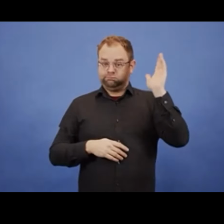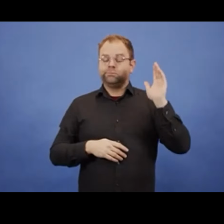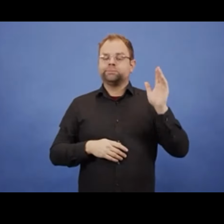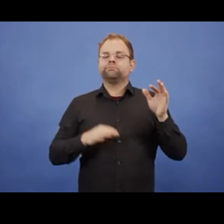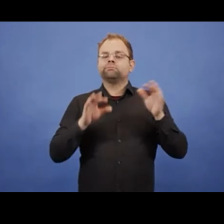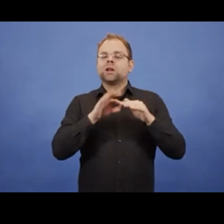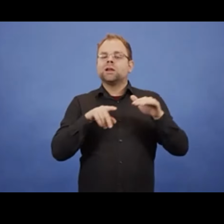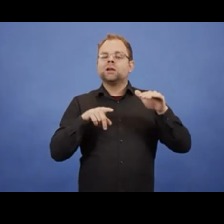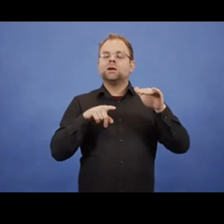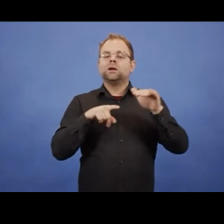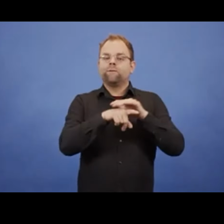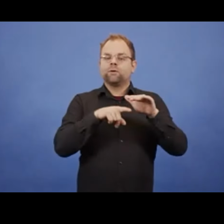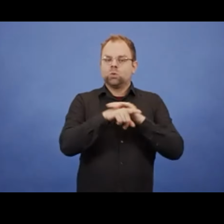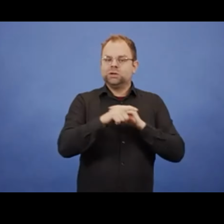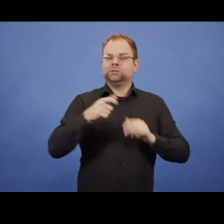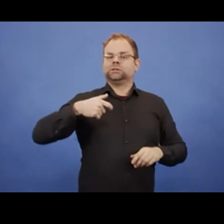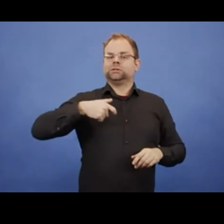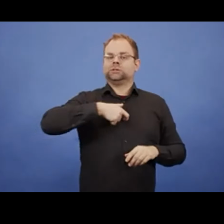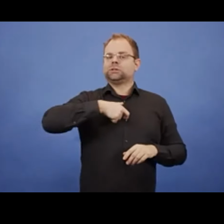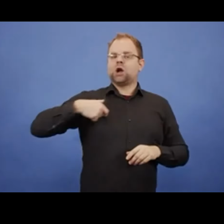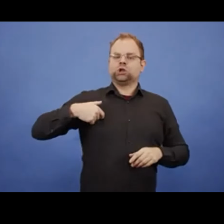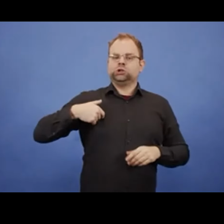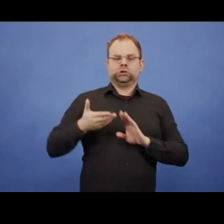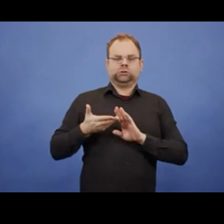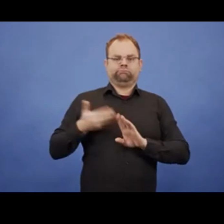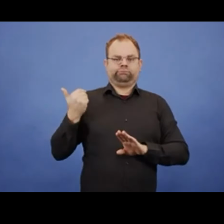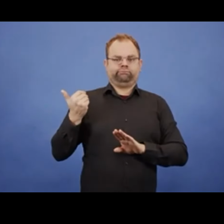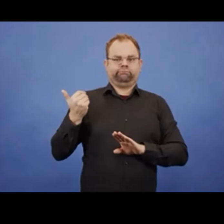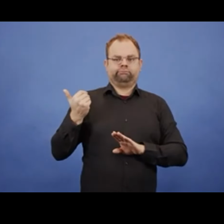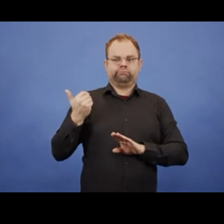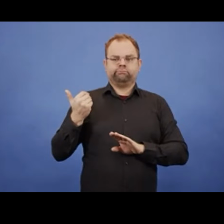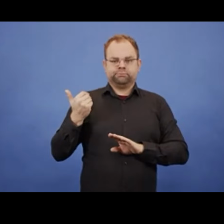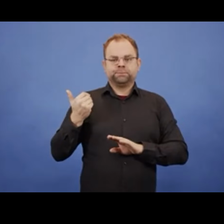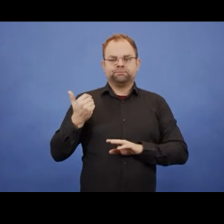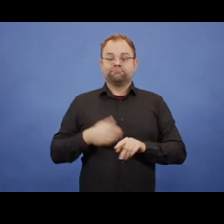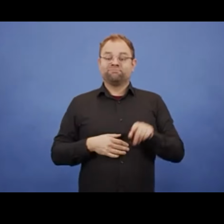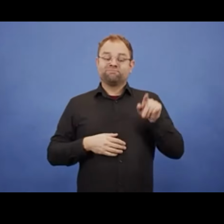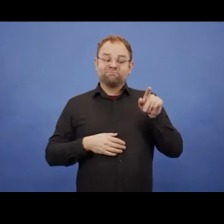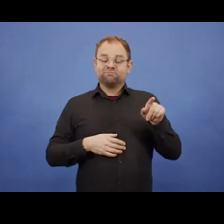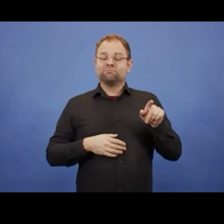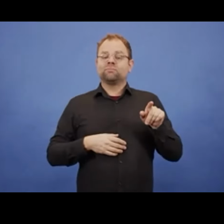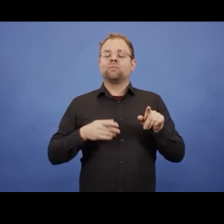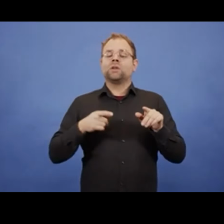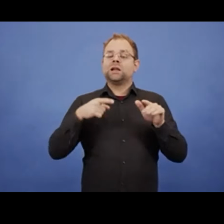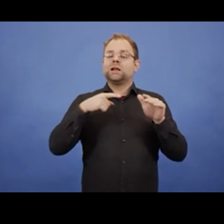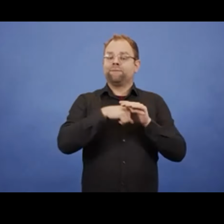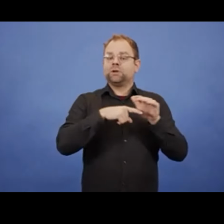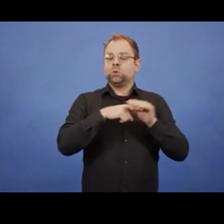will speak about the process of establishing